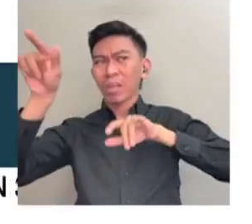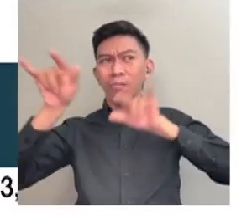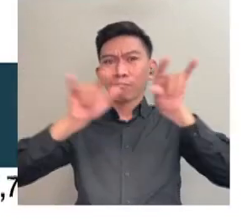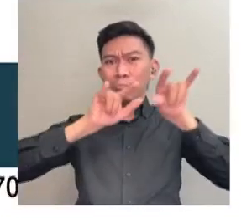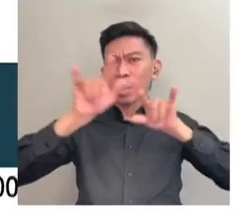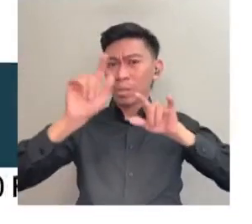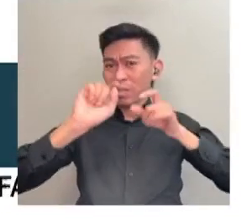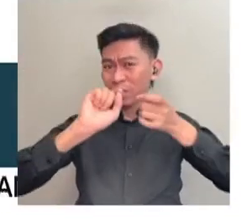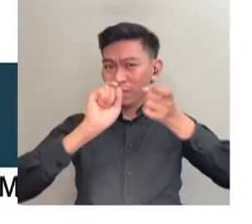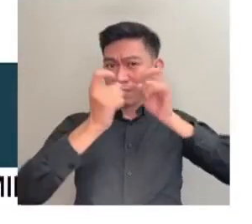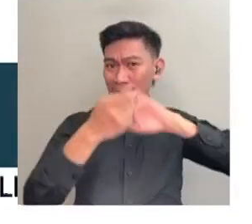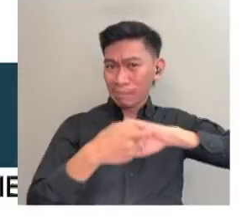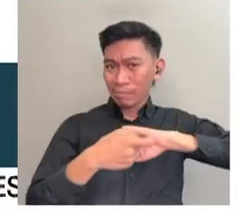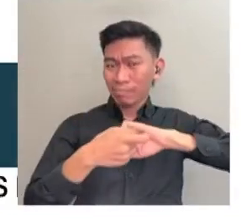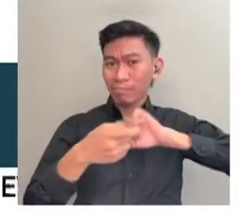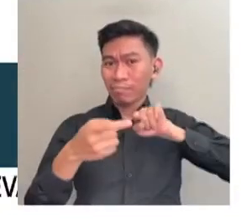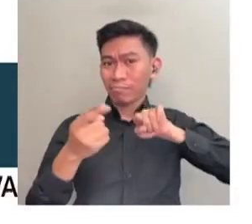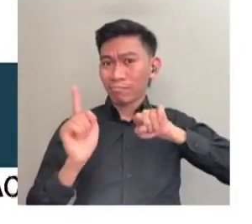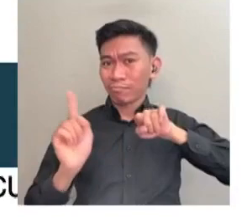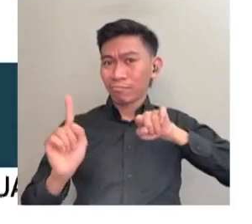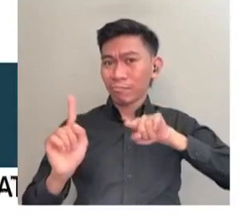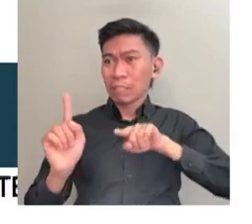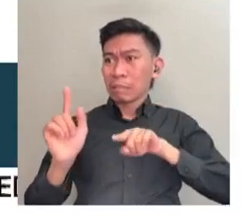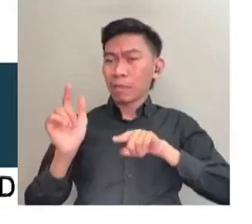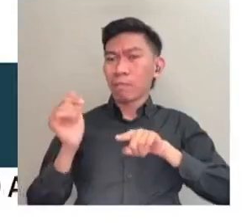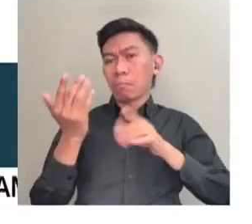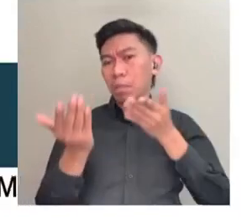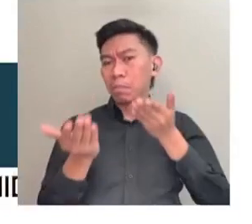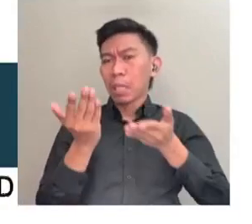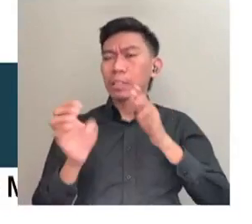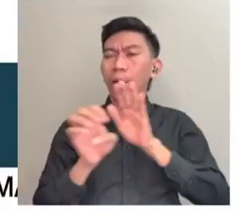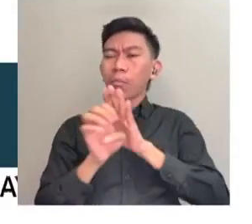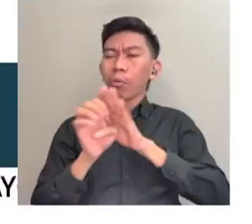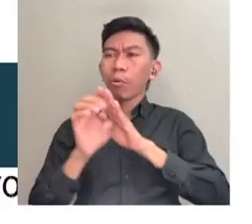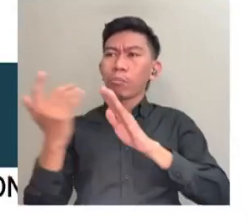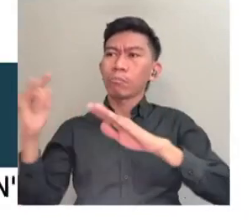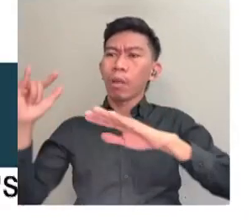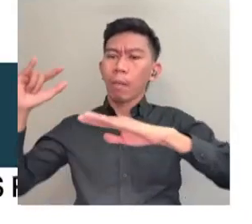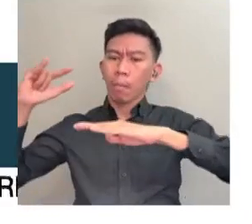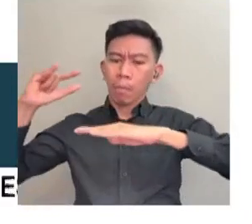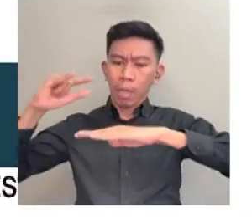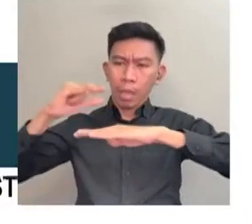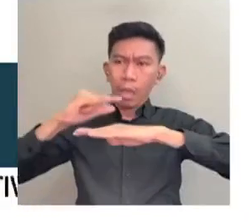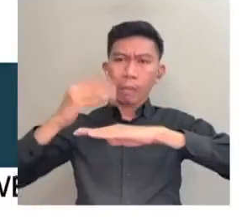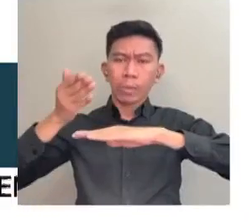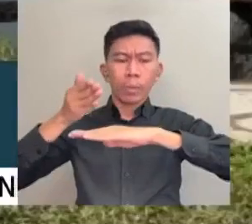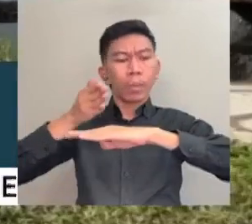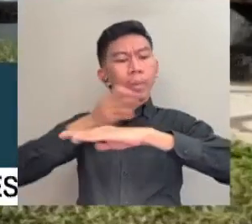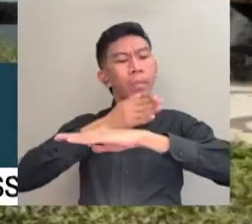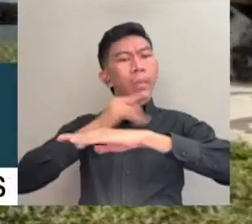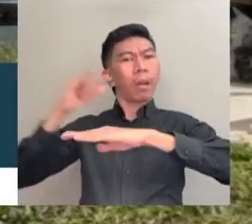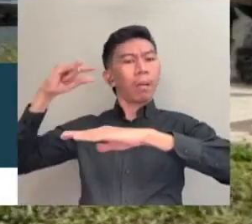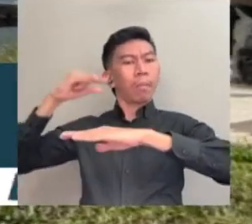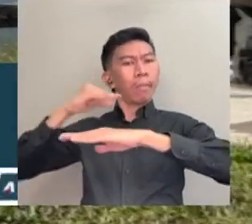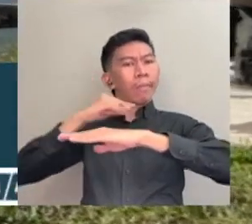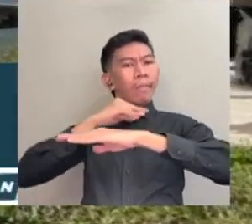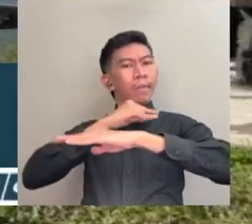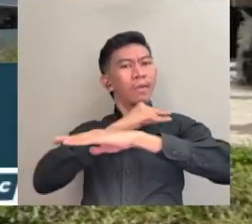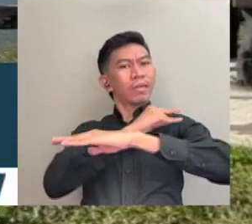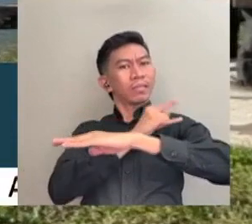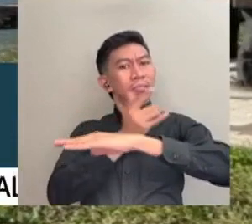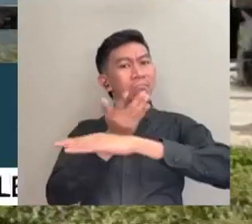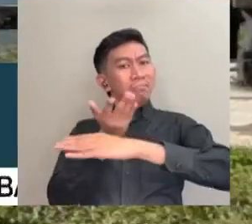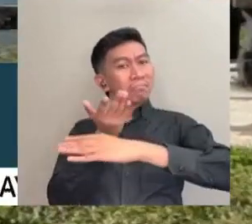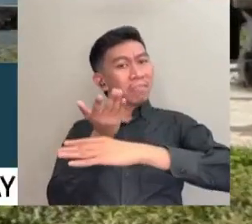considering these planes need to travel a little farther away from the volcano to land? Yes. The nearest airport, if